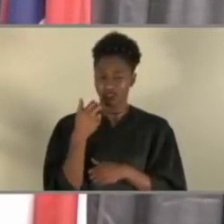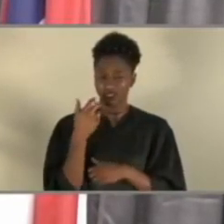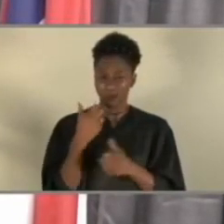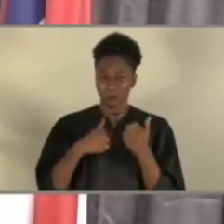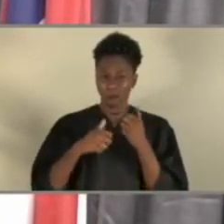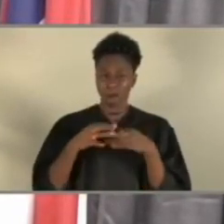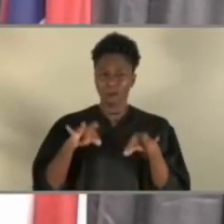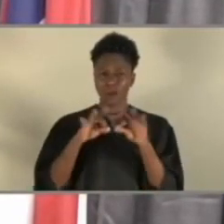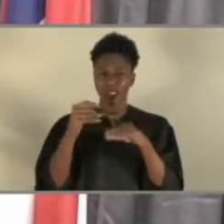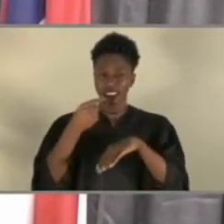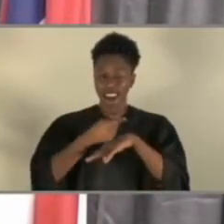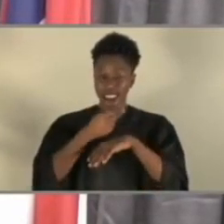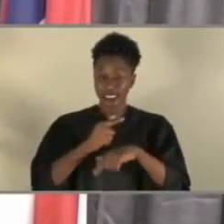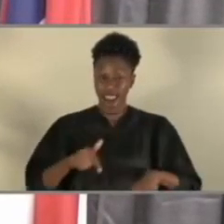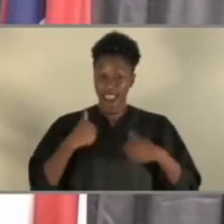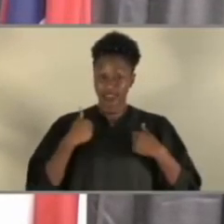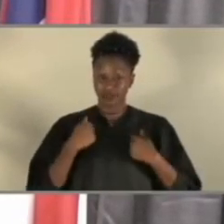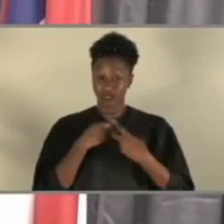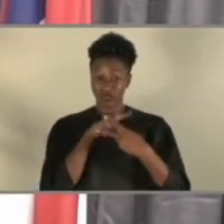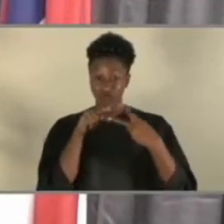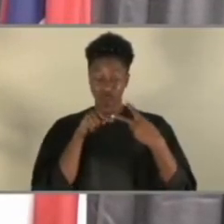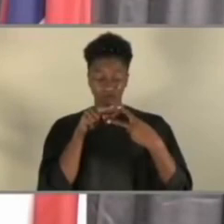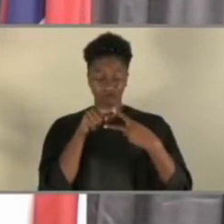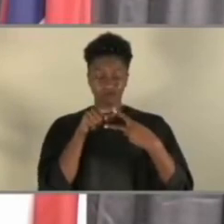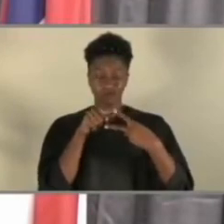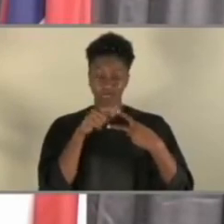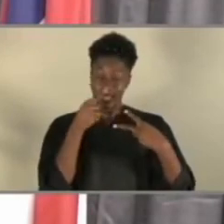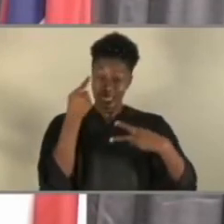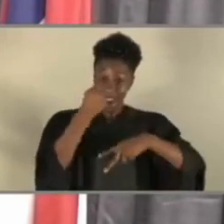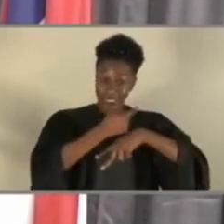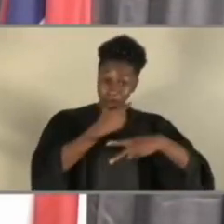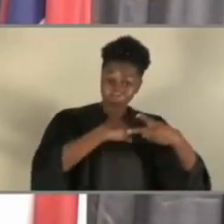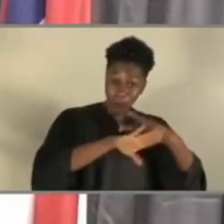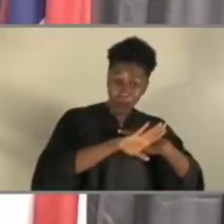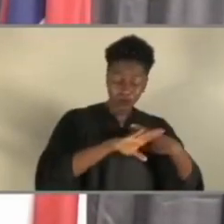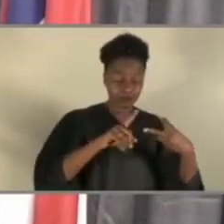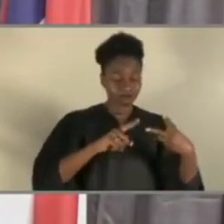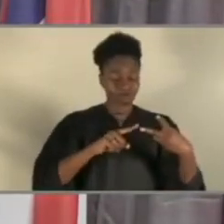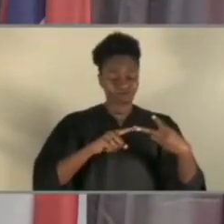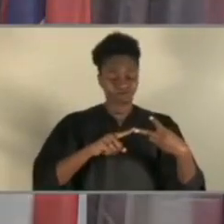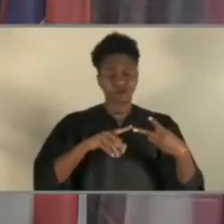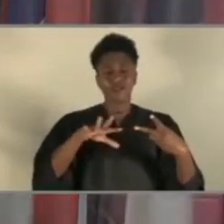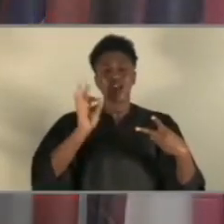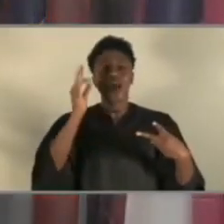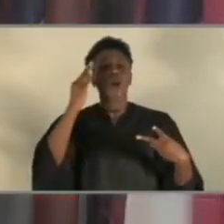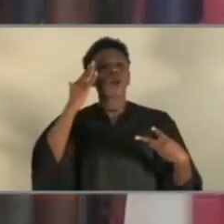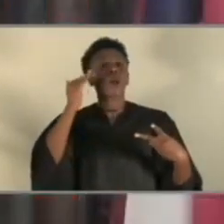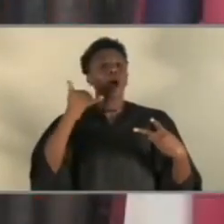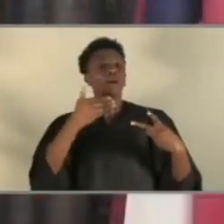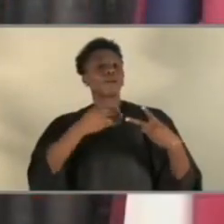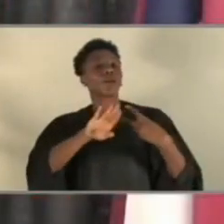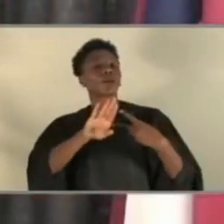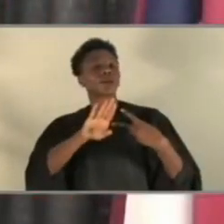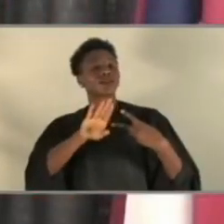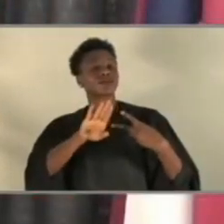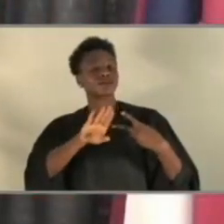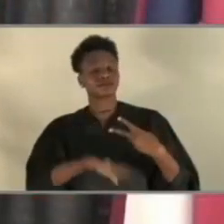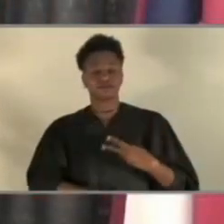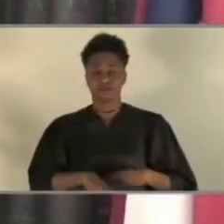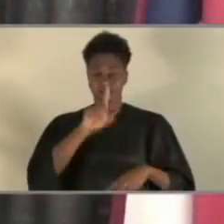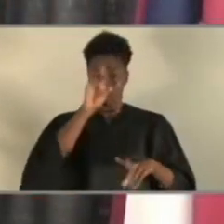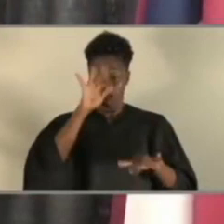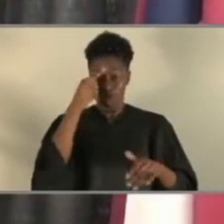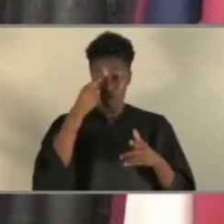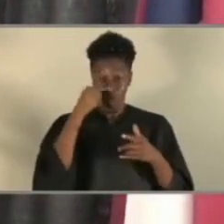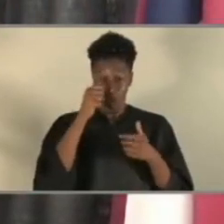day that you were born and the day that you discover why you were born. My hope for each of you